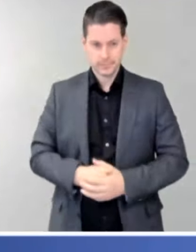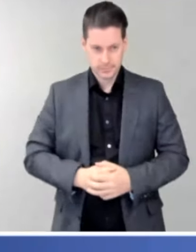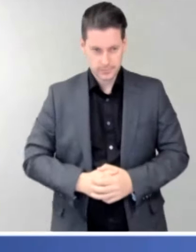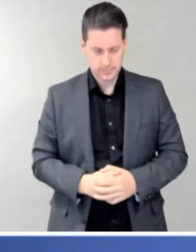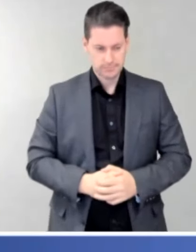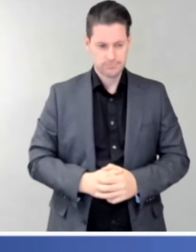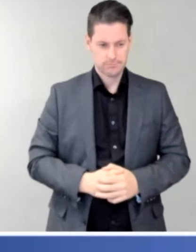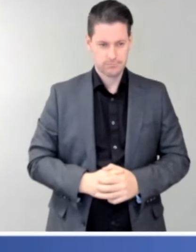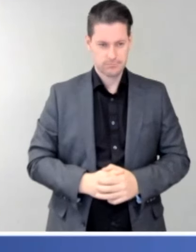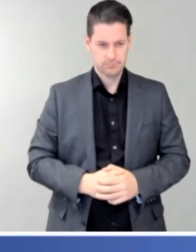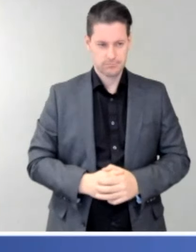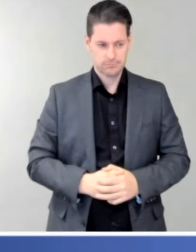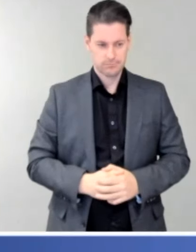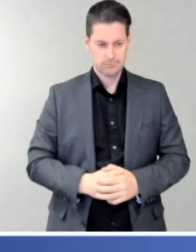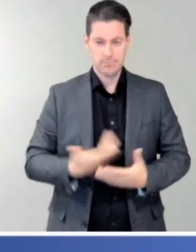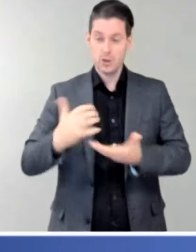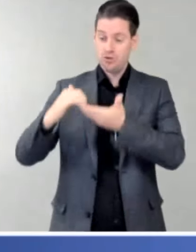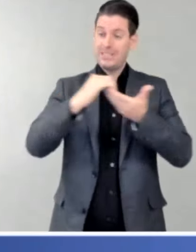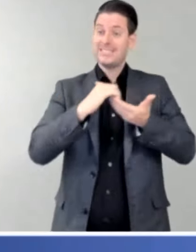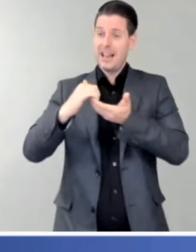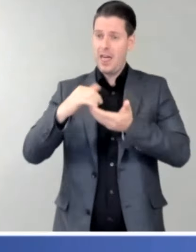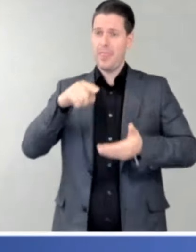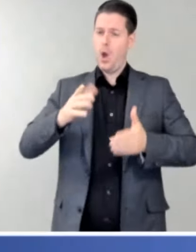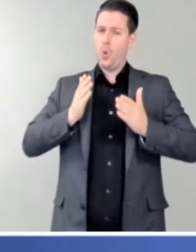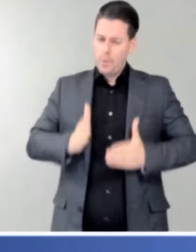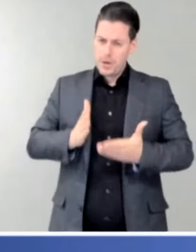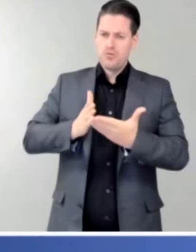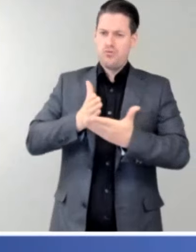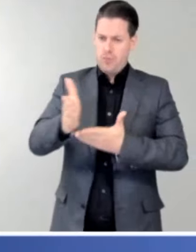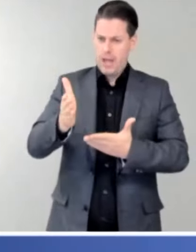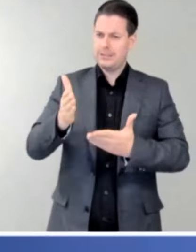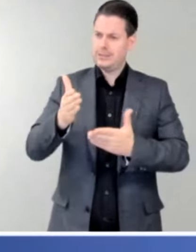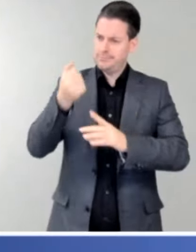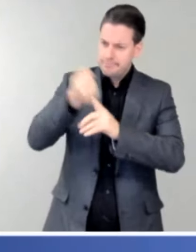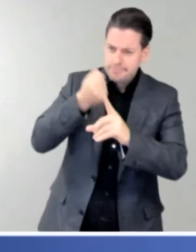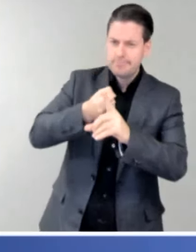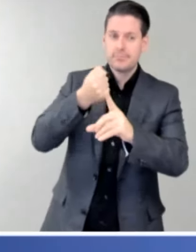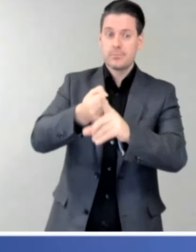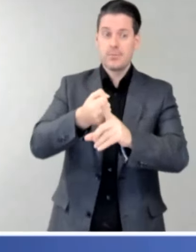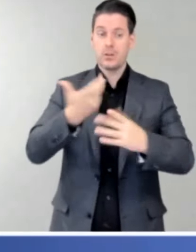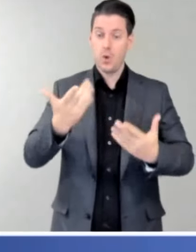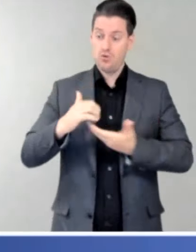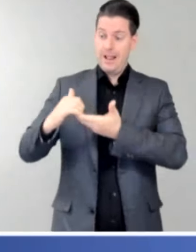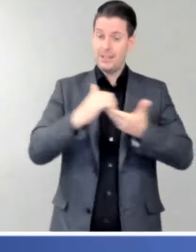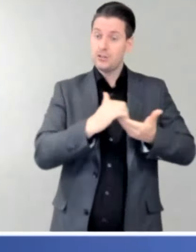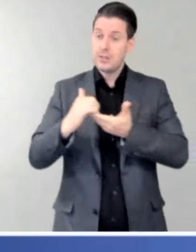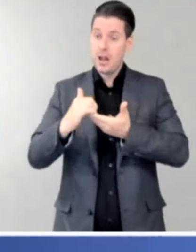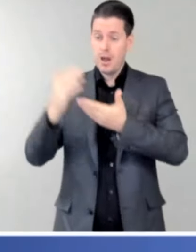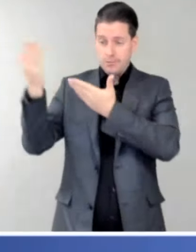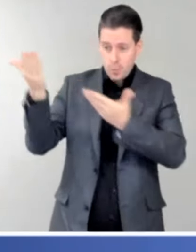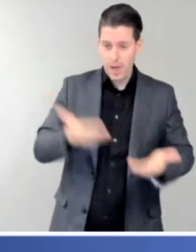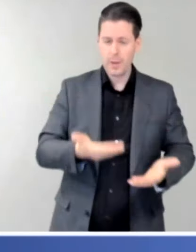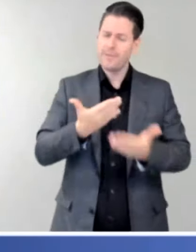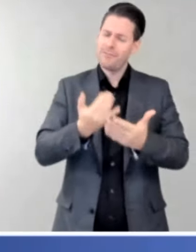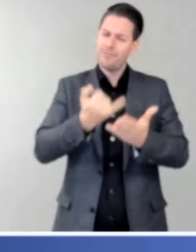in the spirit of reconciliation, it gives me great pleasure on behalf of the Ngunnawal people on this very sad occasion to welcome you to